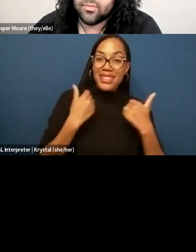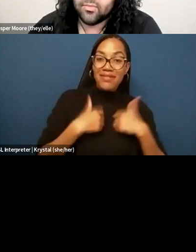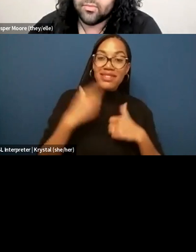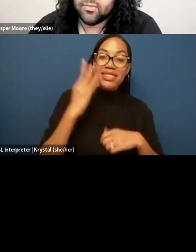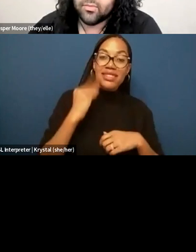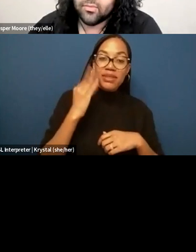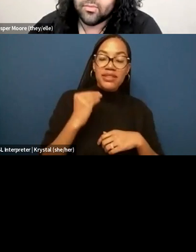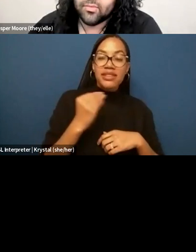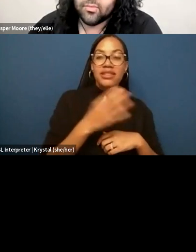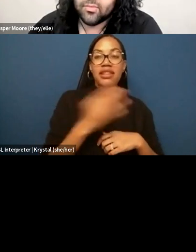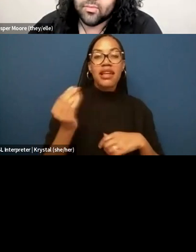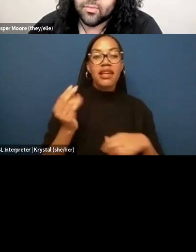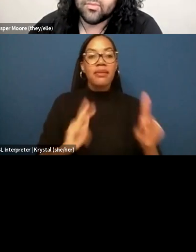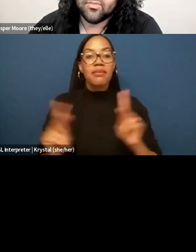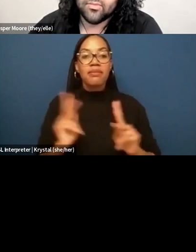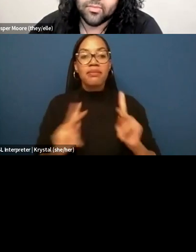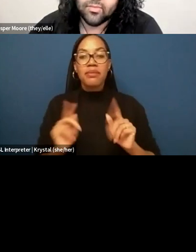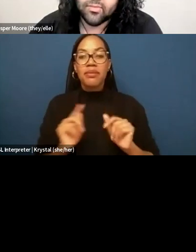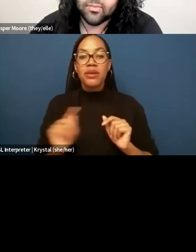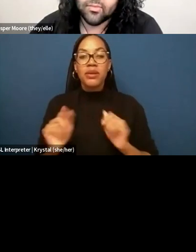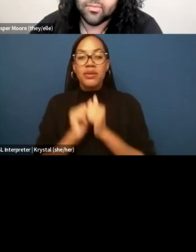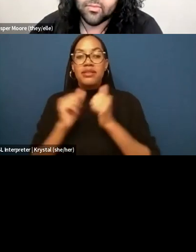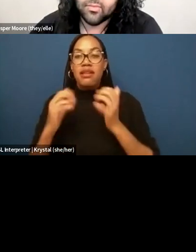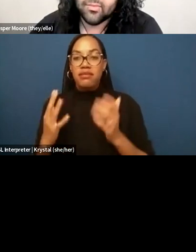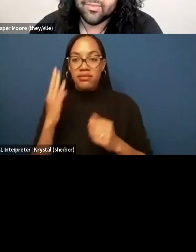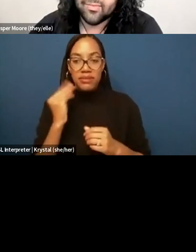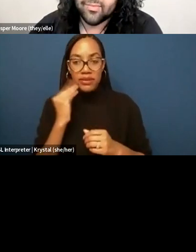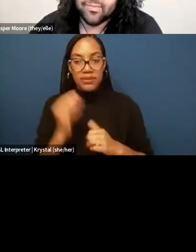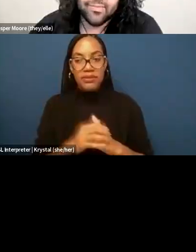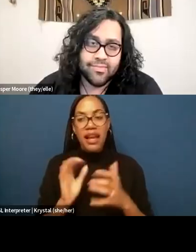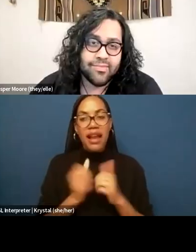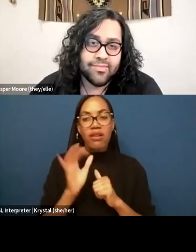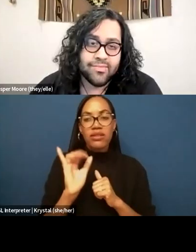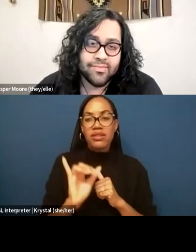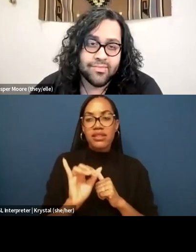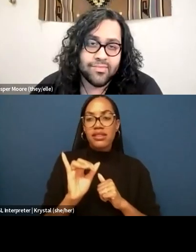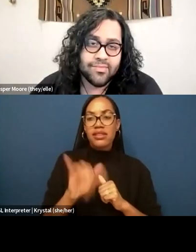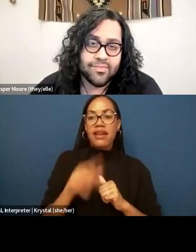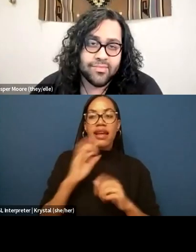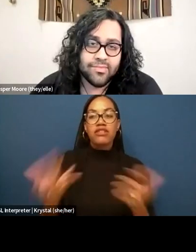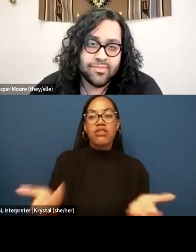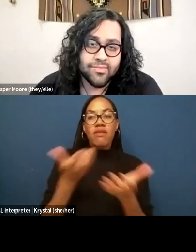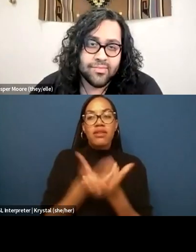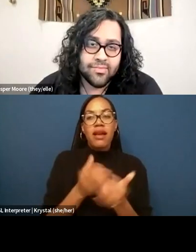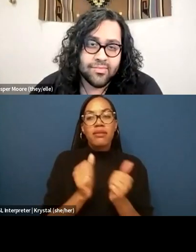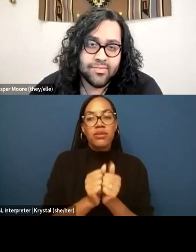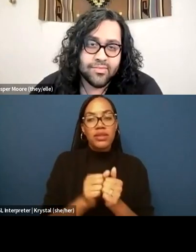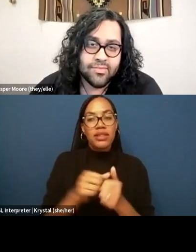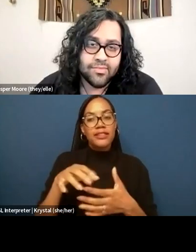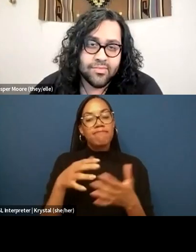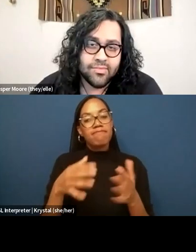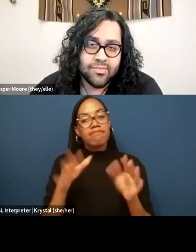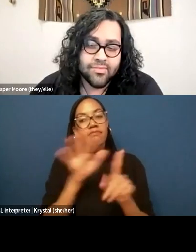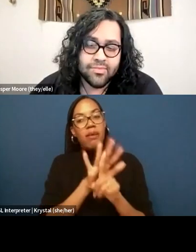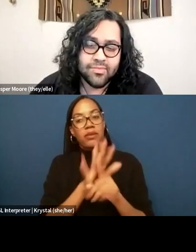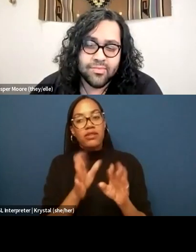overlap with dominant narratives about mental health? Yeah, thank you for this question. So